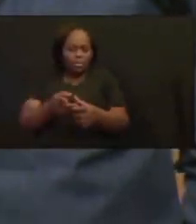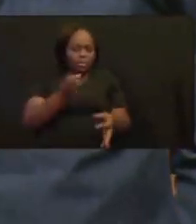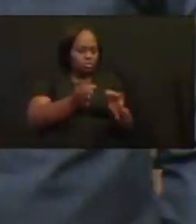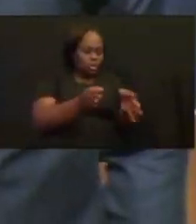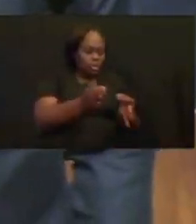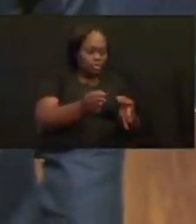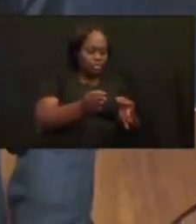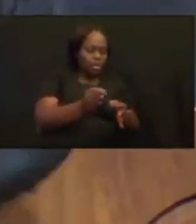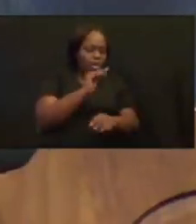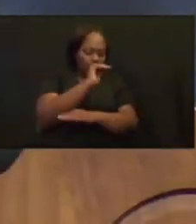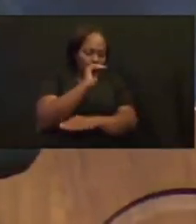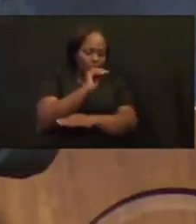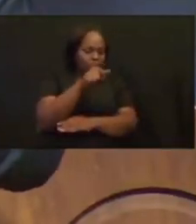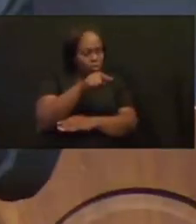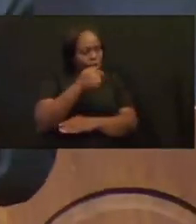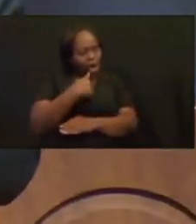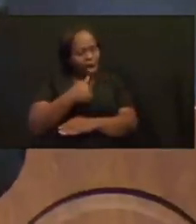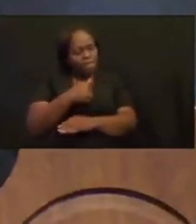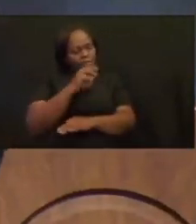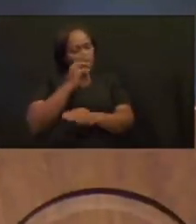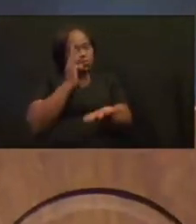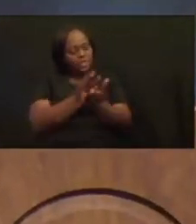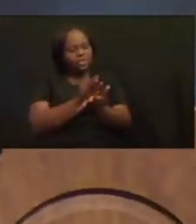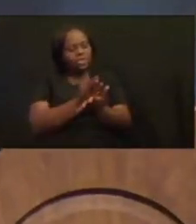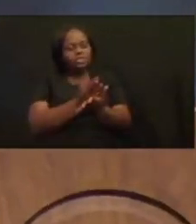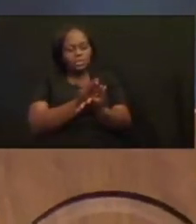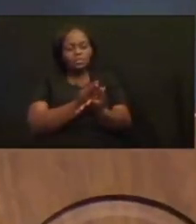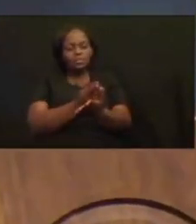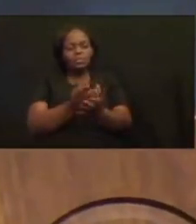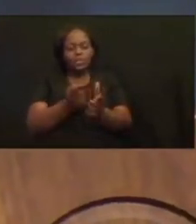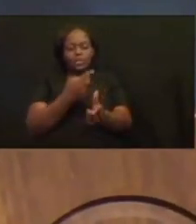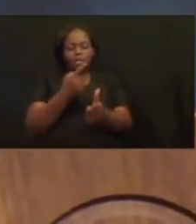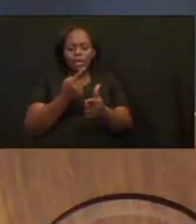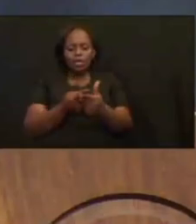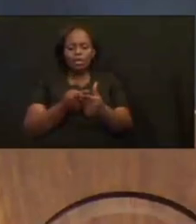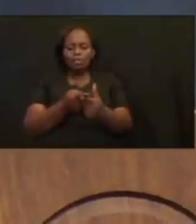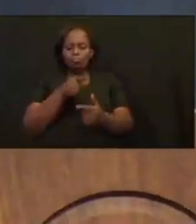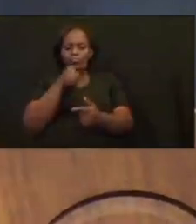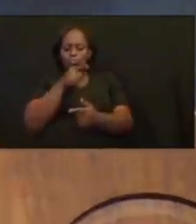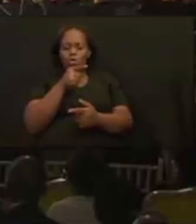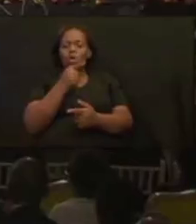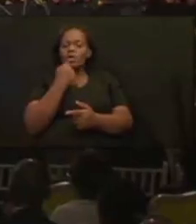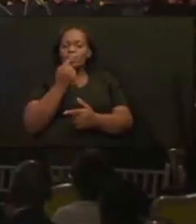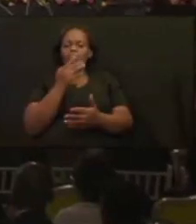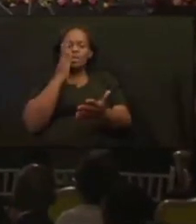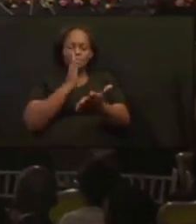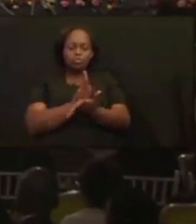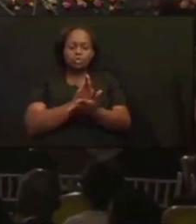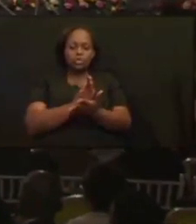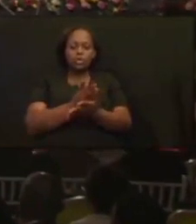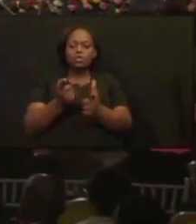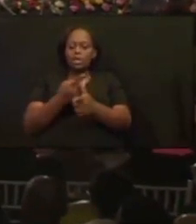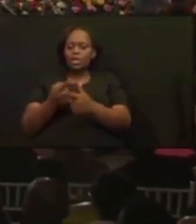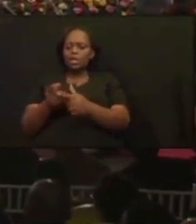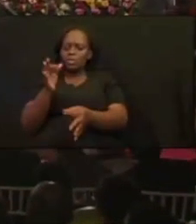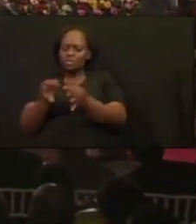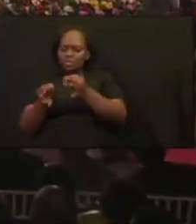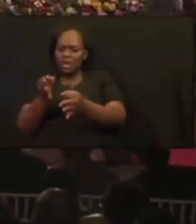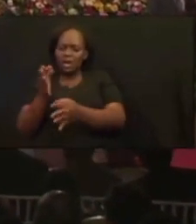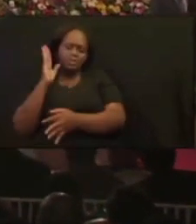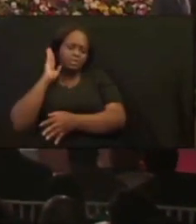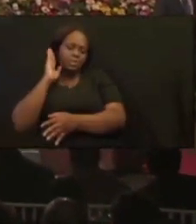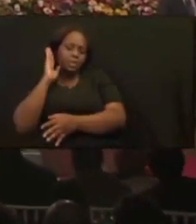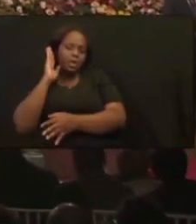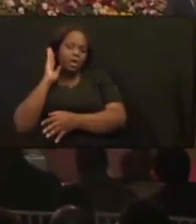witness comes and swears by whatever he believes that he will tell the truth. Then they now listen. And the witness of